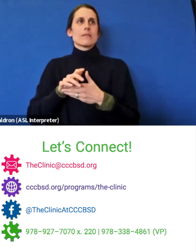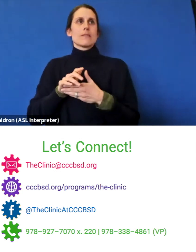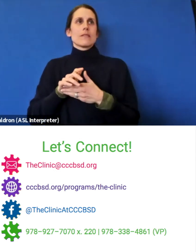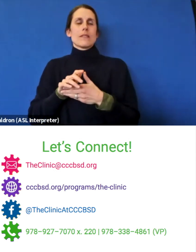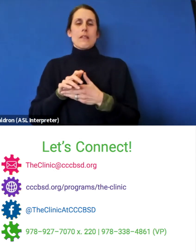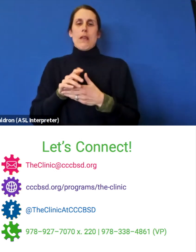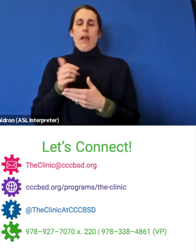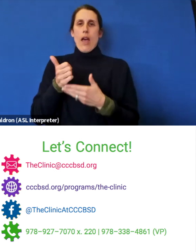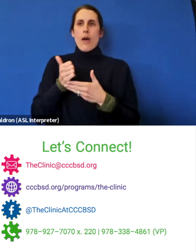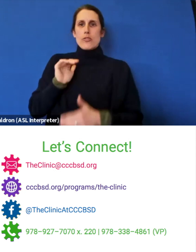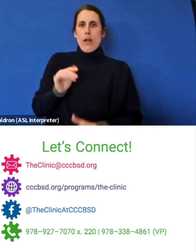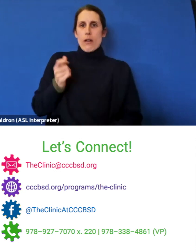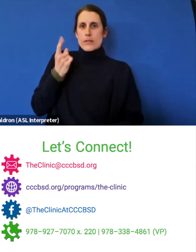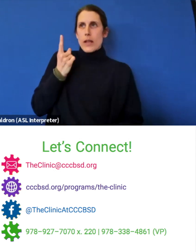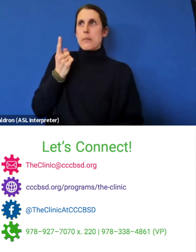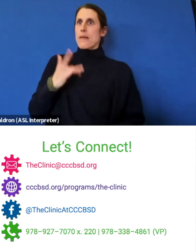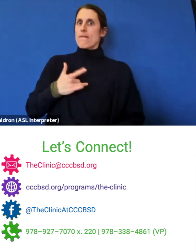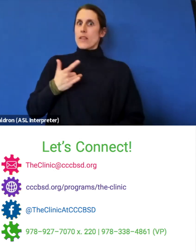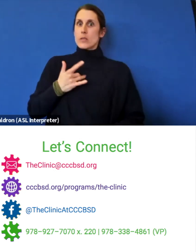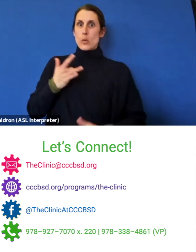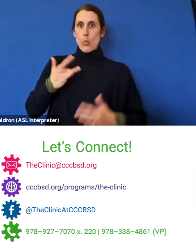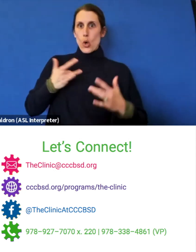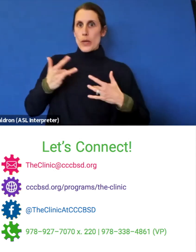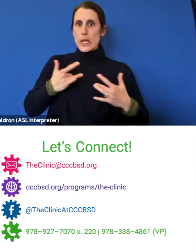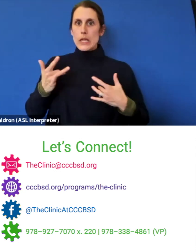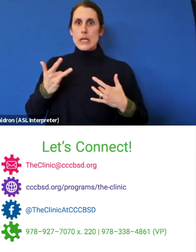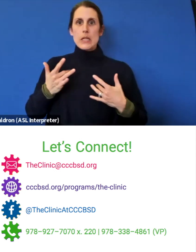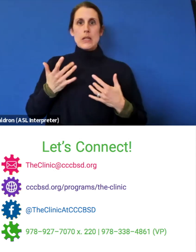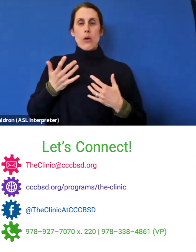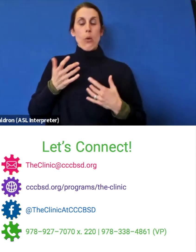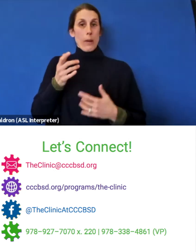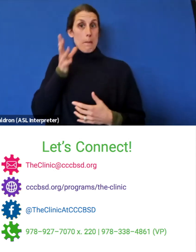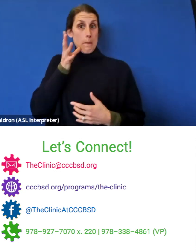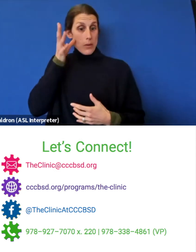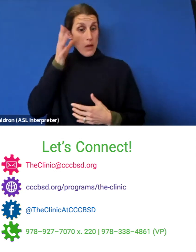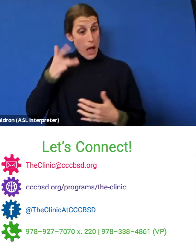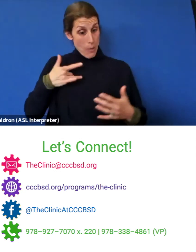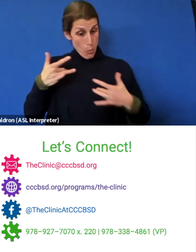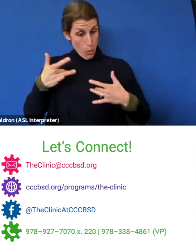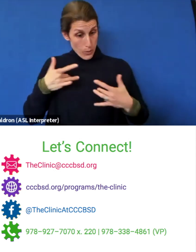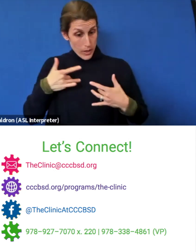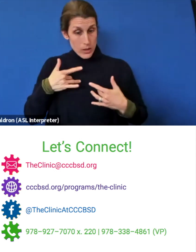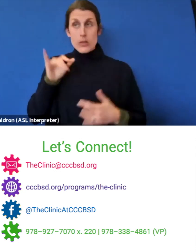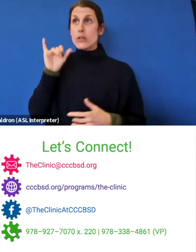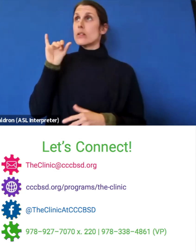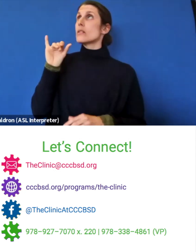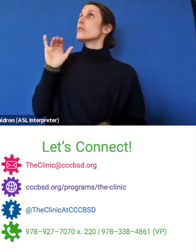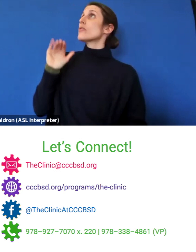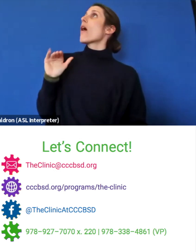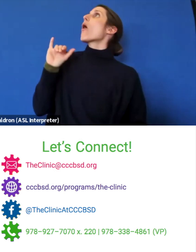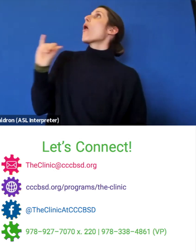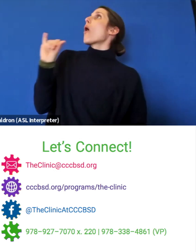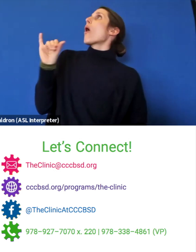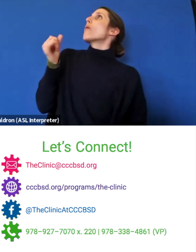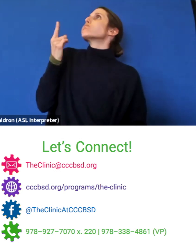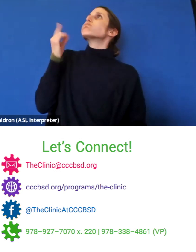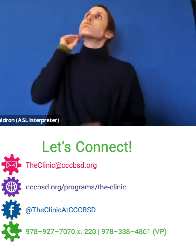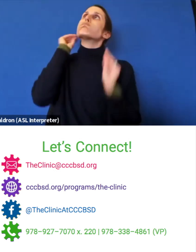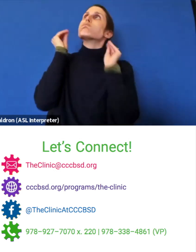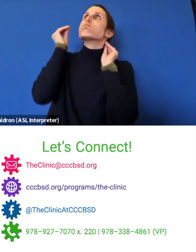Z. Oh, then that helps the child to understand why you might be responding in a certain way. Those are just a couple